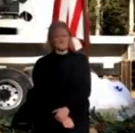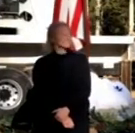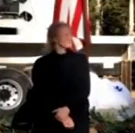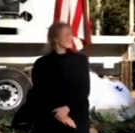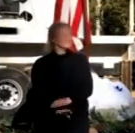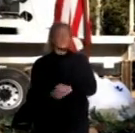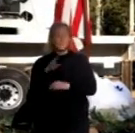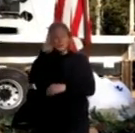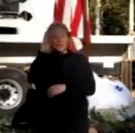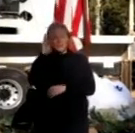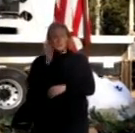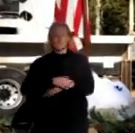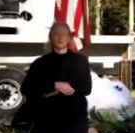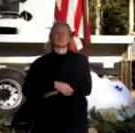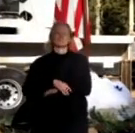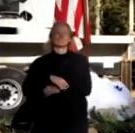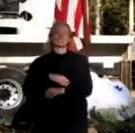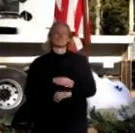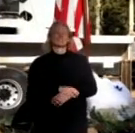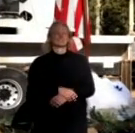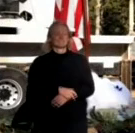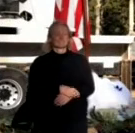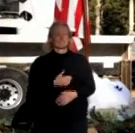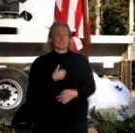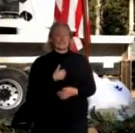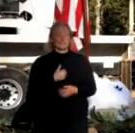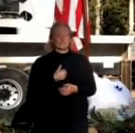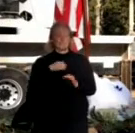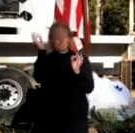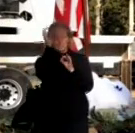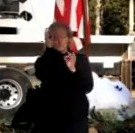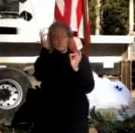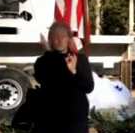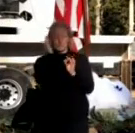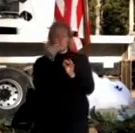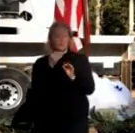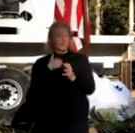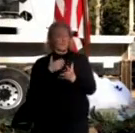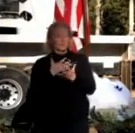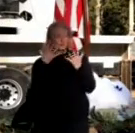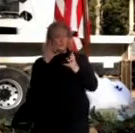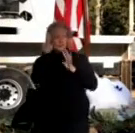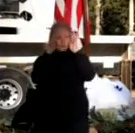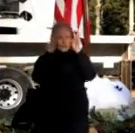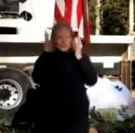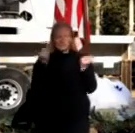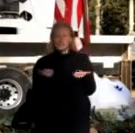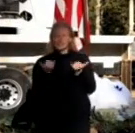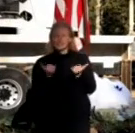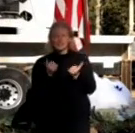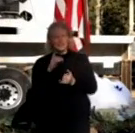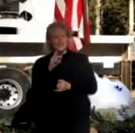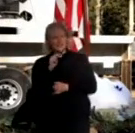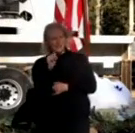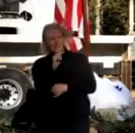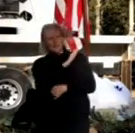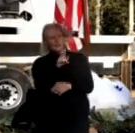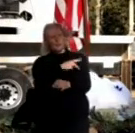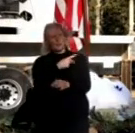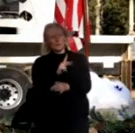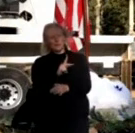Well, hello everyone. I had no idea we were going to be treated to so much creativity today. Dana, your poem